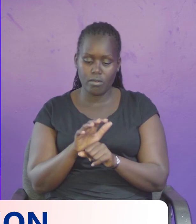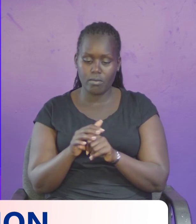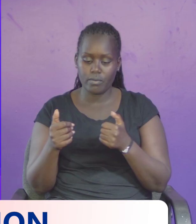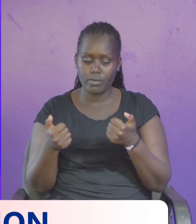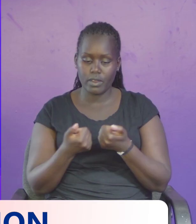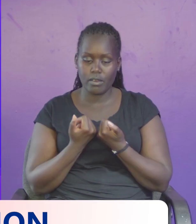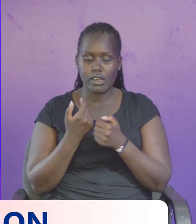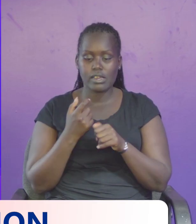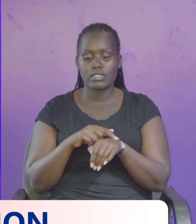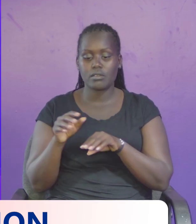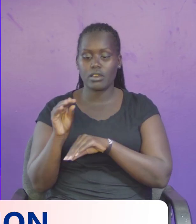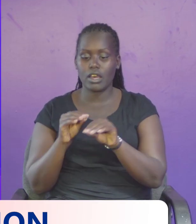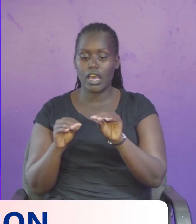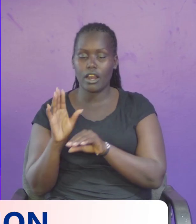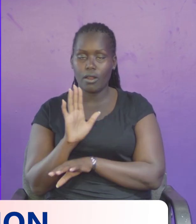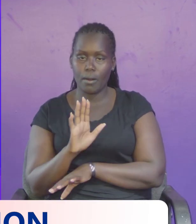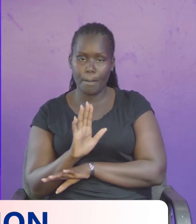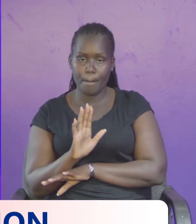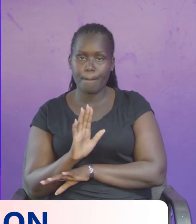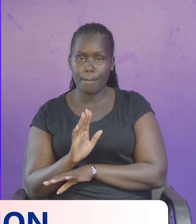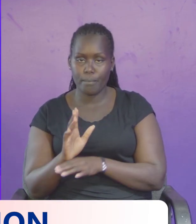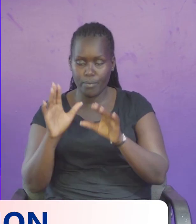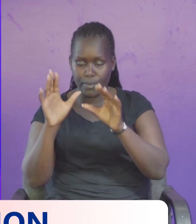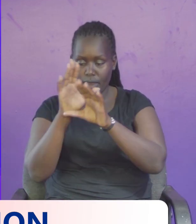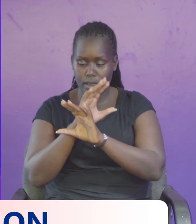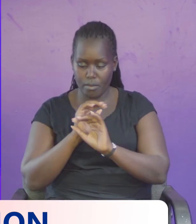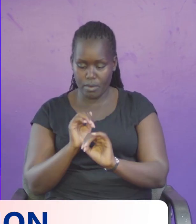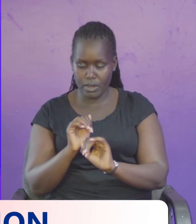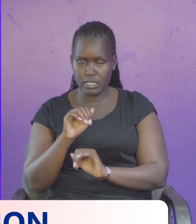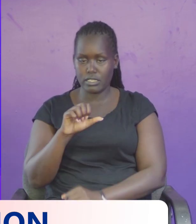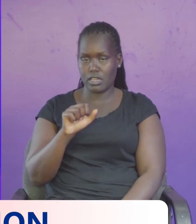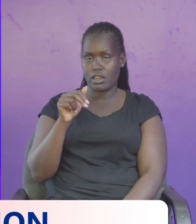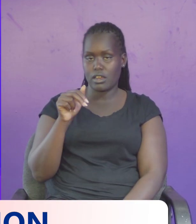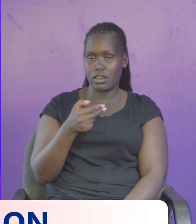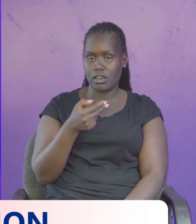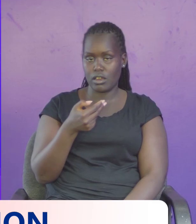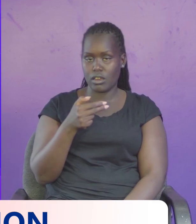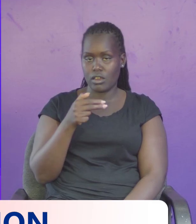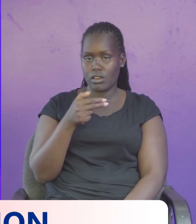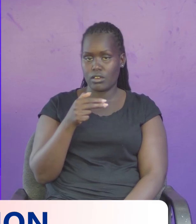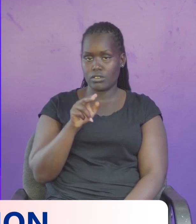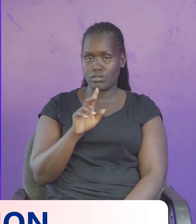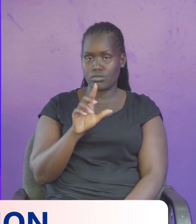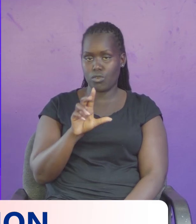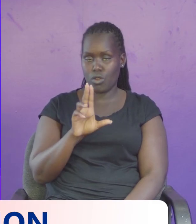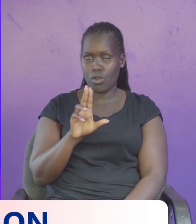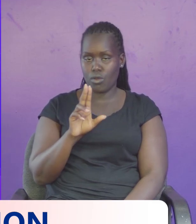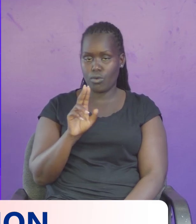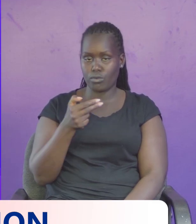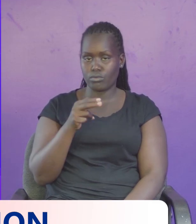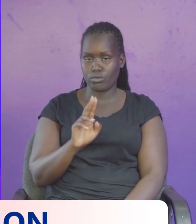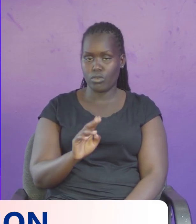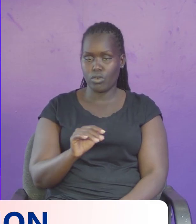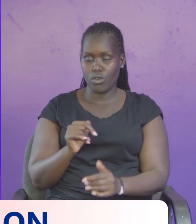the elections. President Samia Suluhu Hassan finally declared president after winning